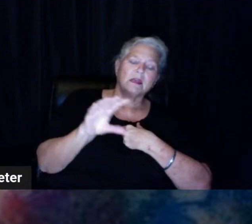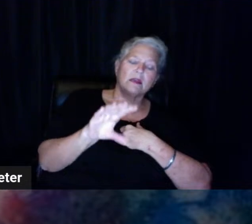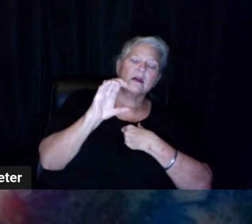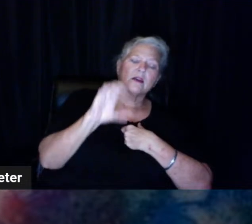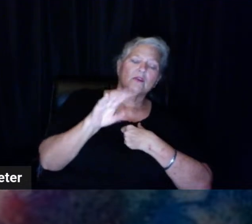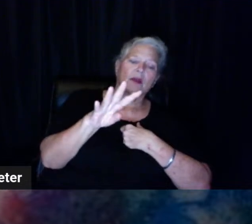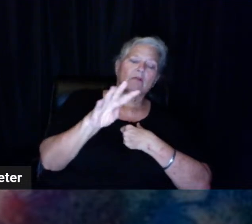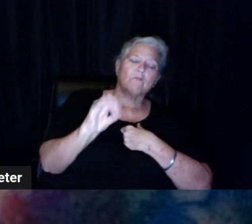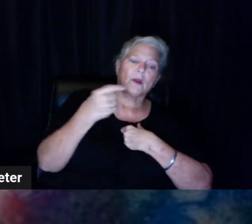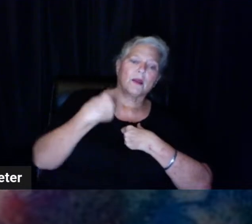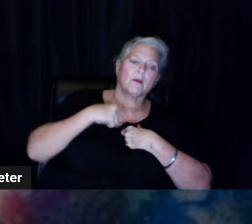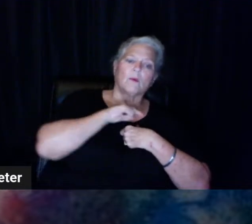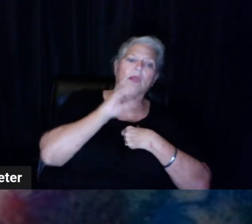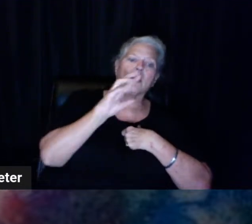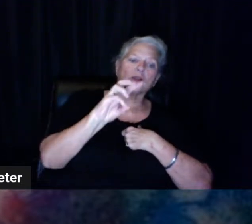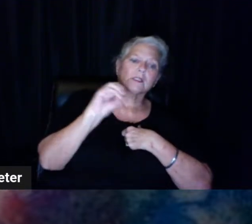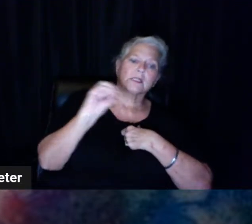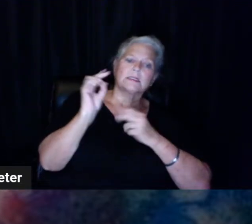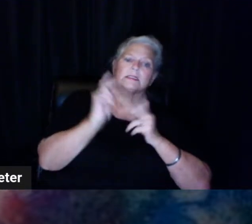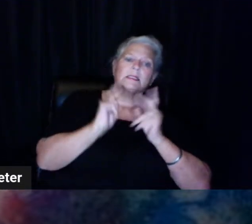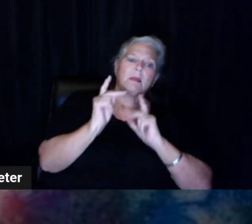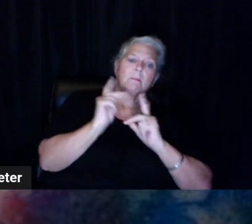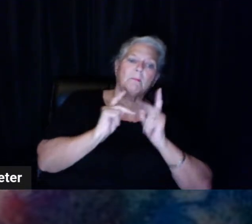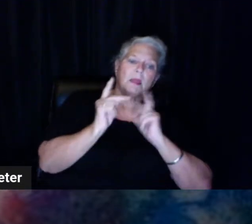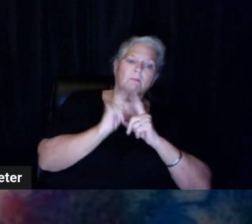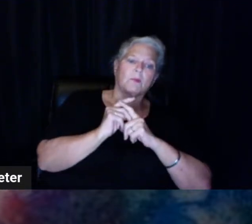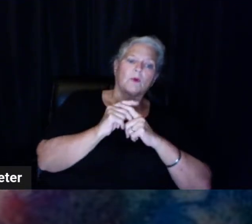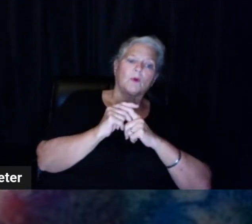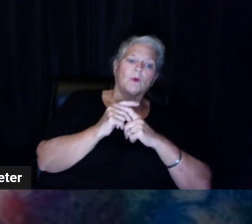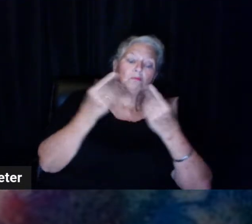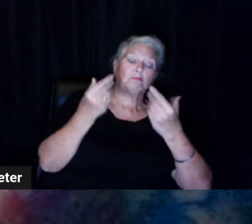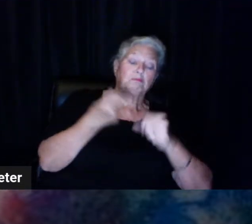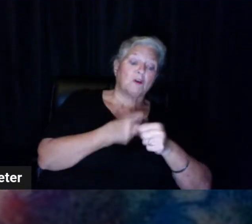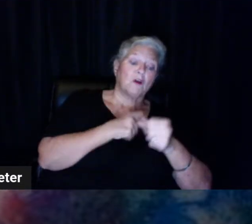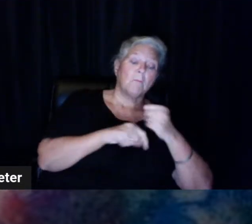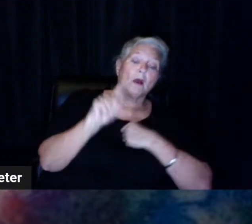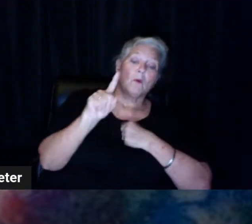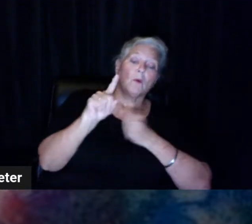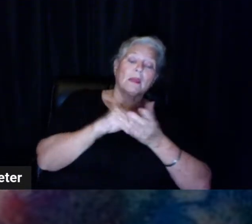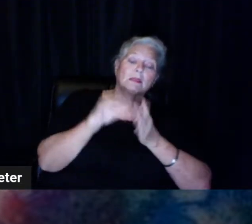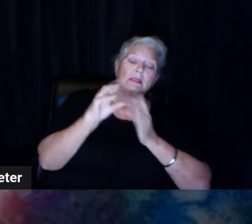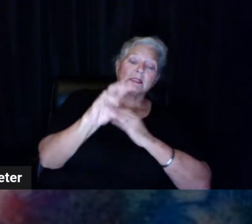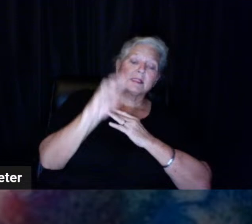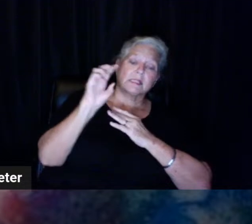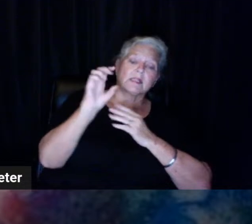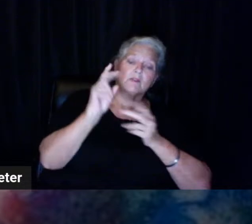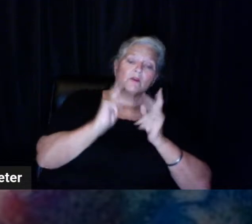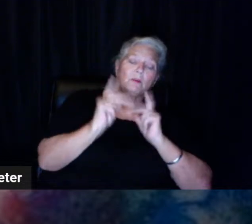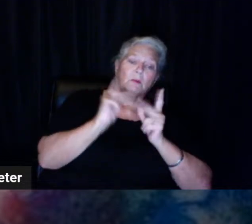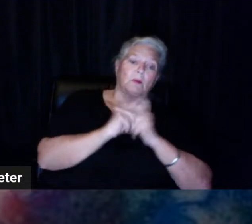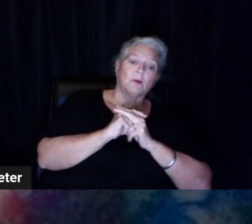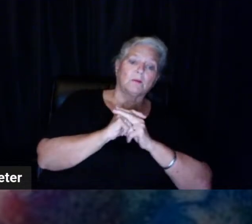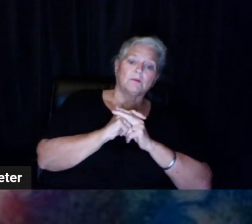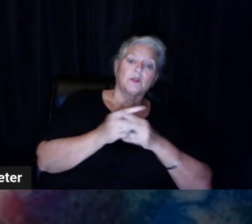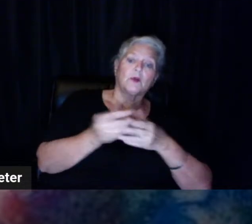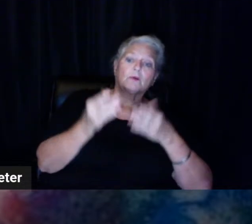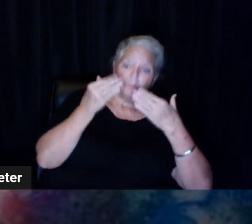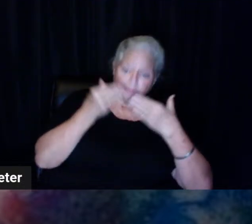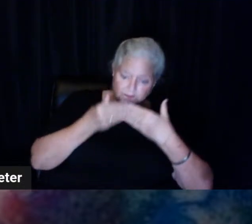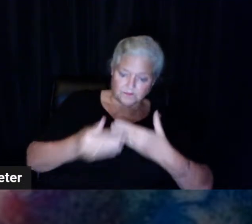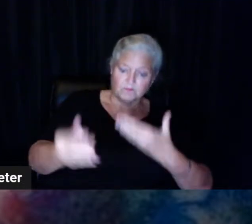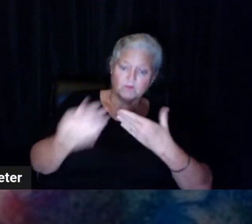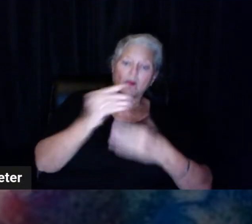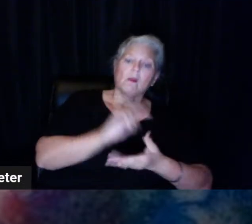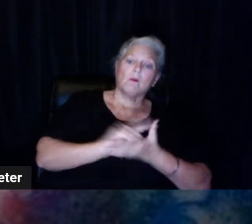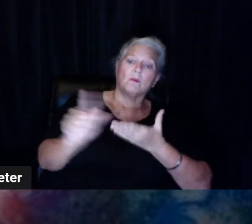60 away from 1,600. So, everybody, the rest of this week is going to be busy. So, I'm